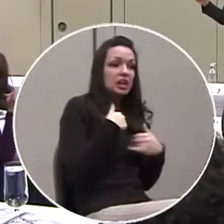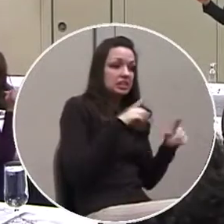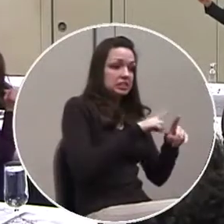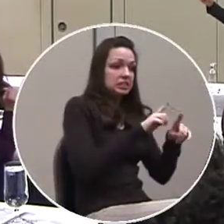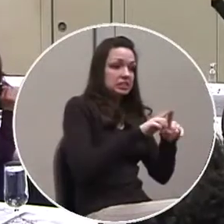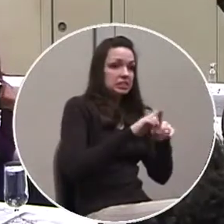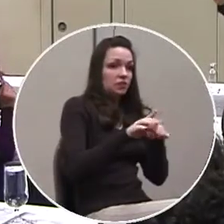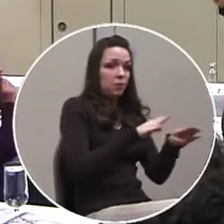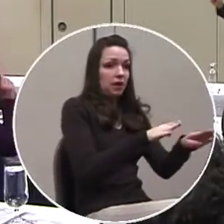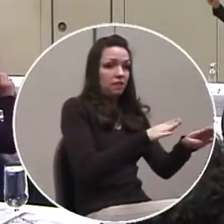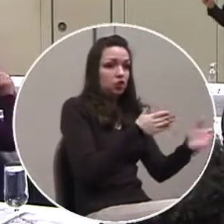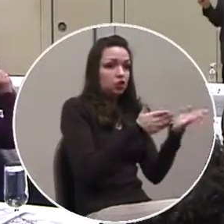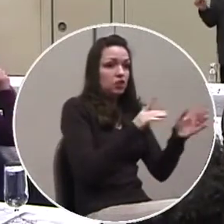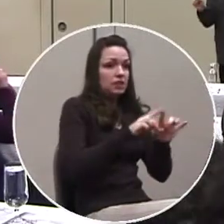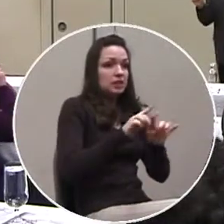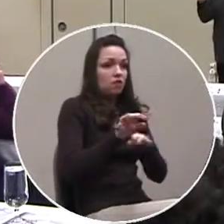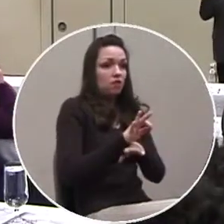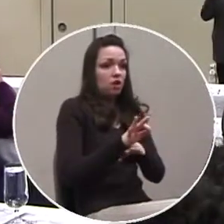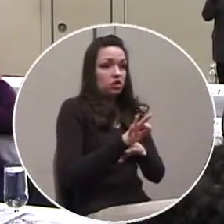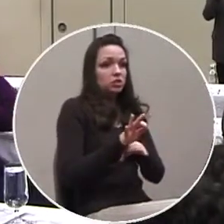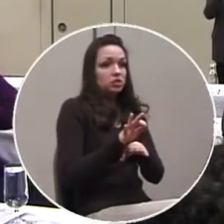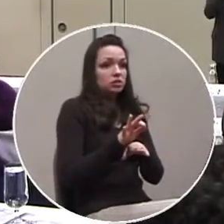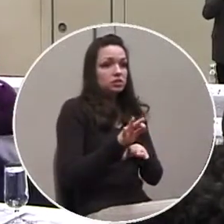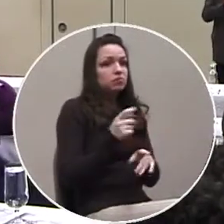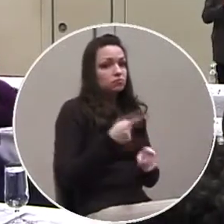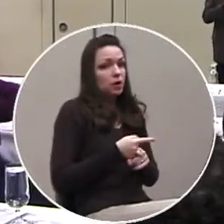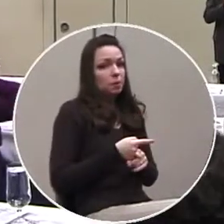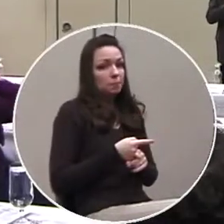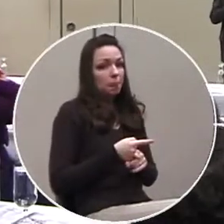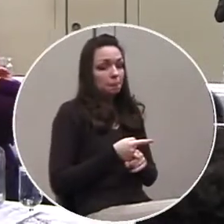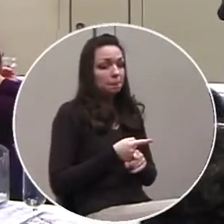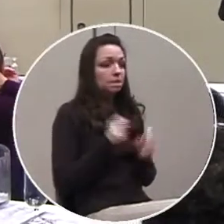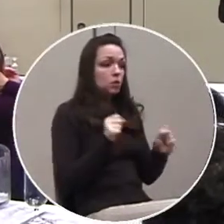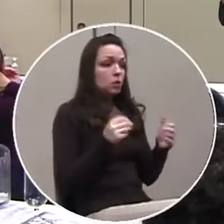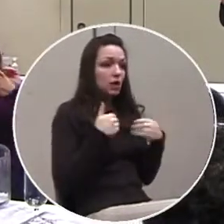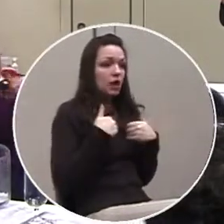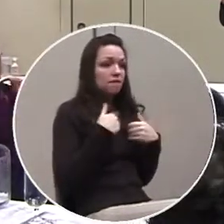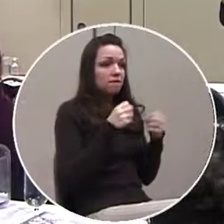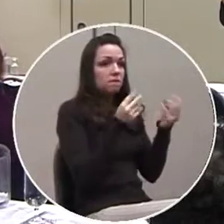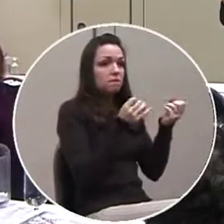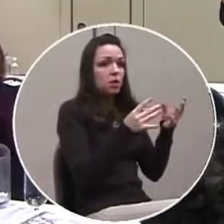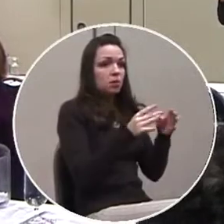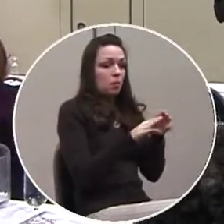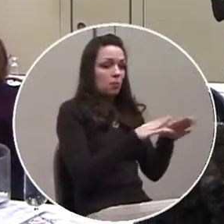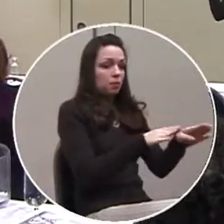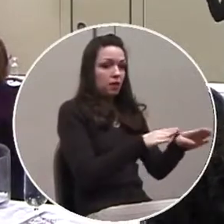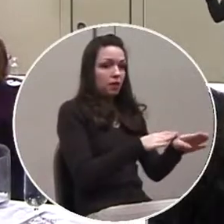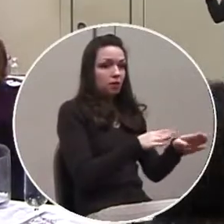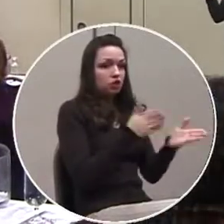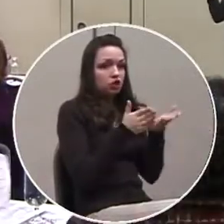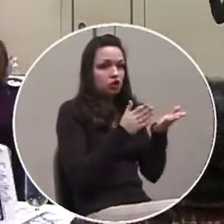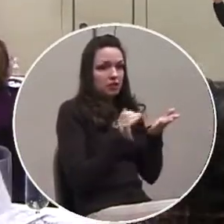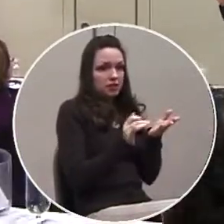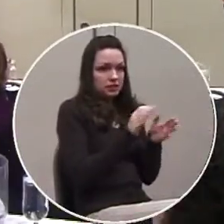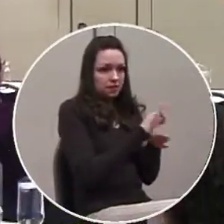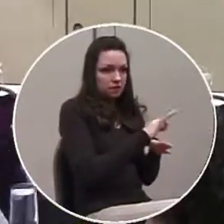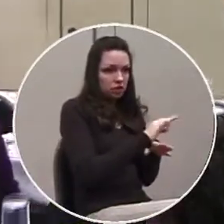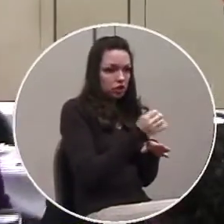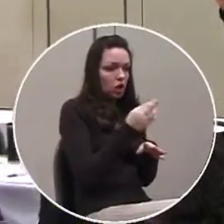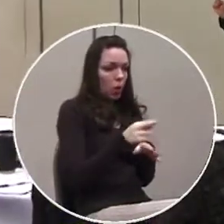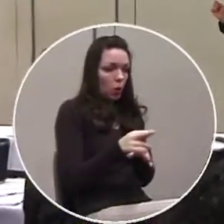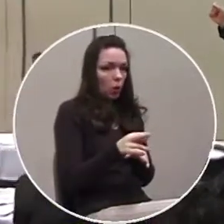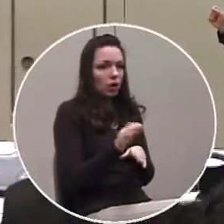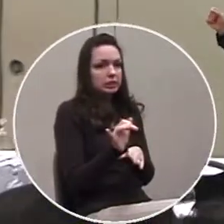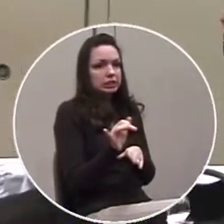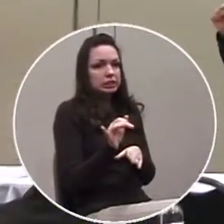functions? That's an important one. You can have multiple behaviors serving the same function, or same